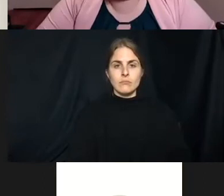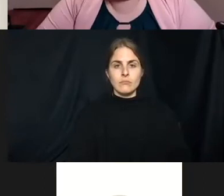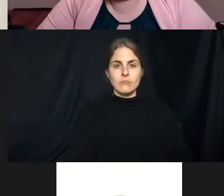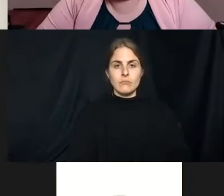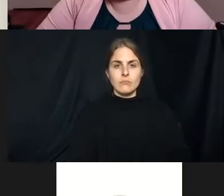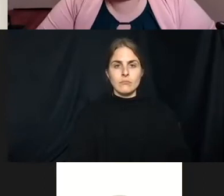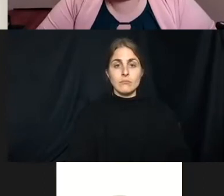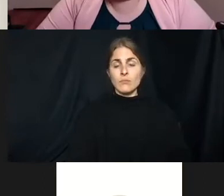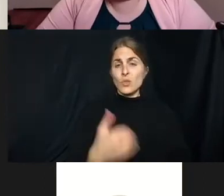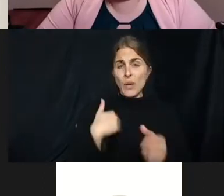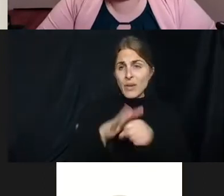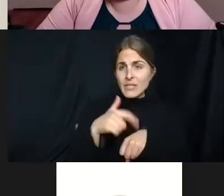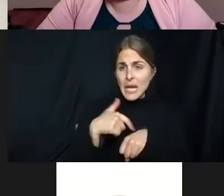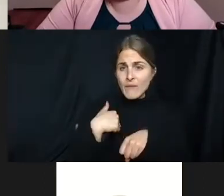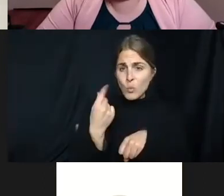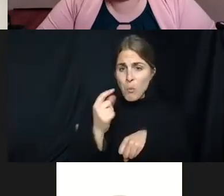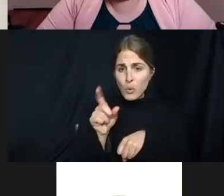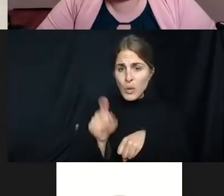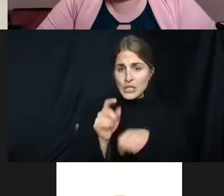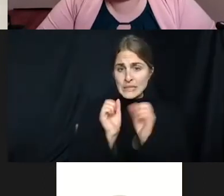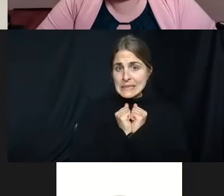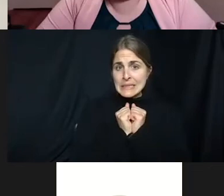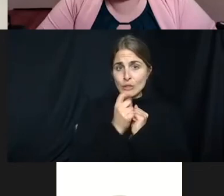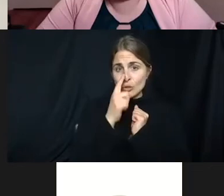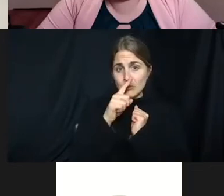We have time for another question. Can I ask a question?